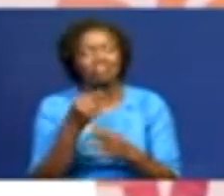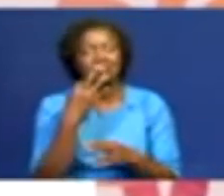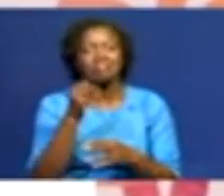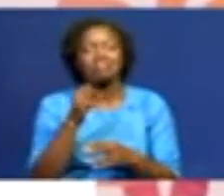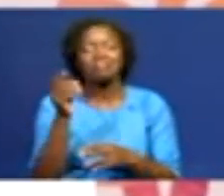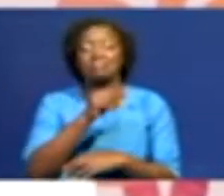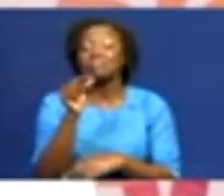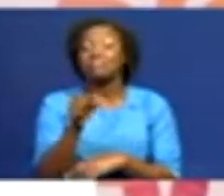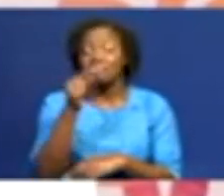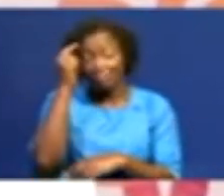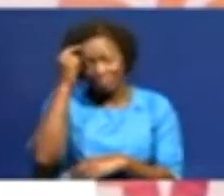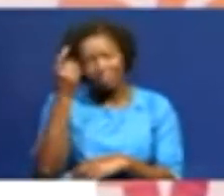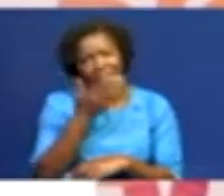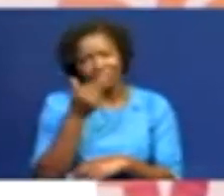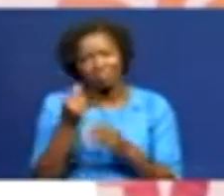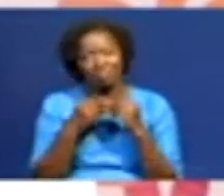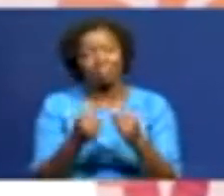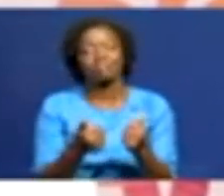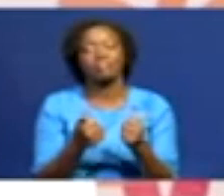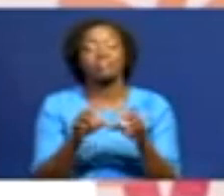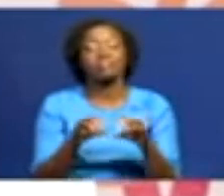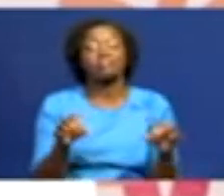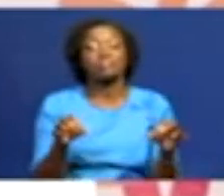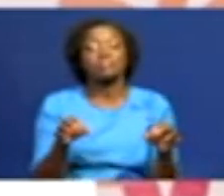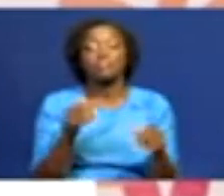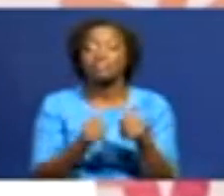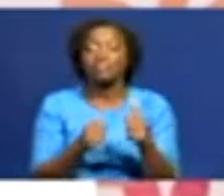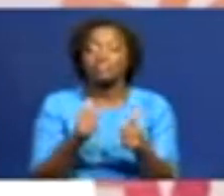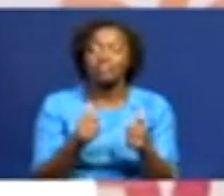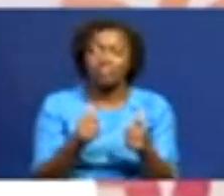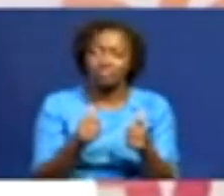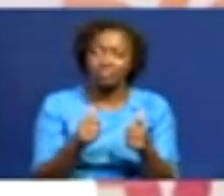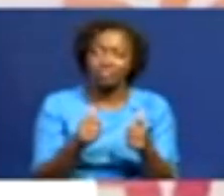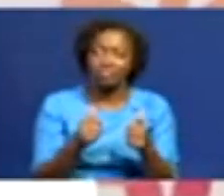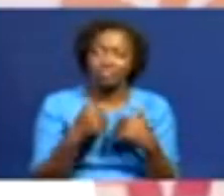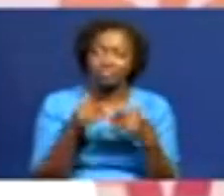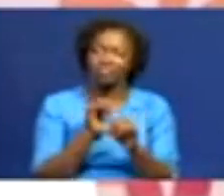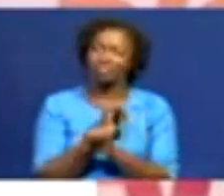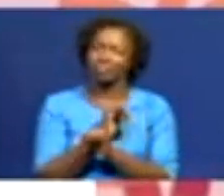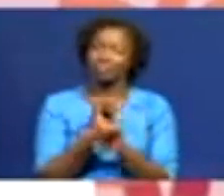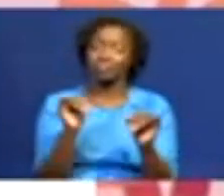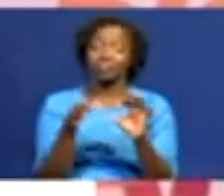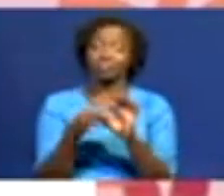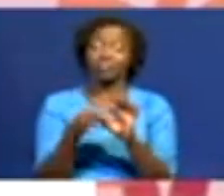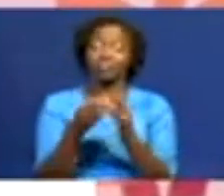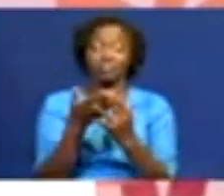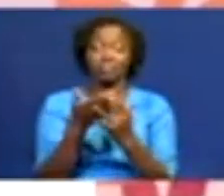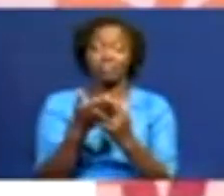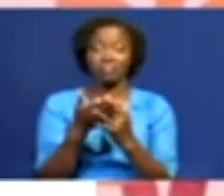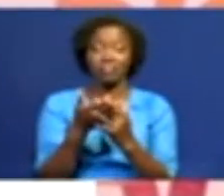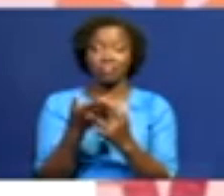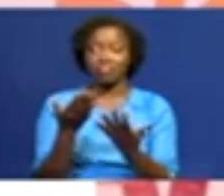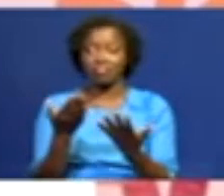we needed to have one of the best solutions in the market, which was to really have a pure linkage between what a